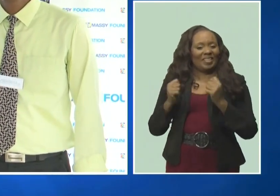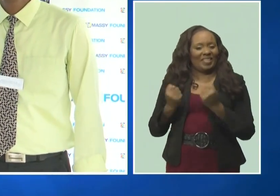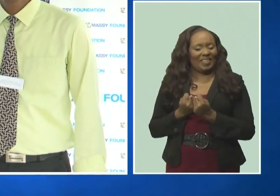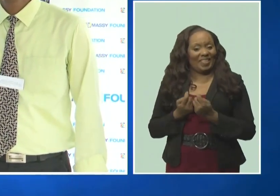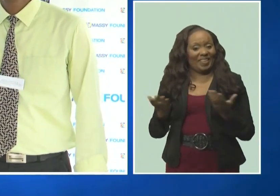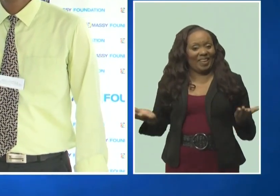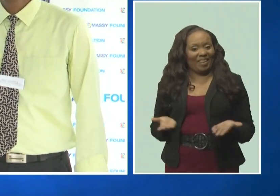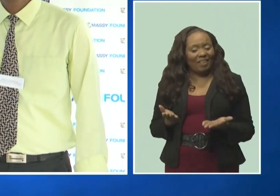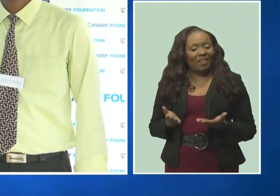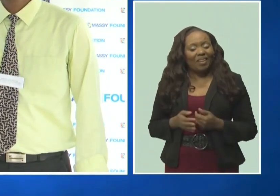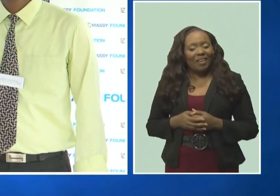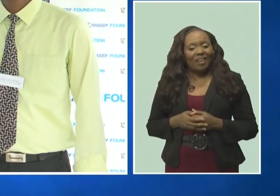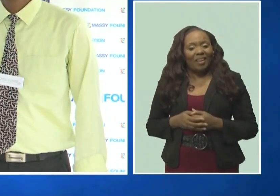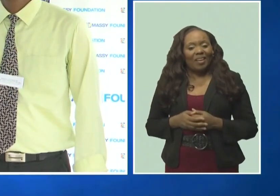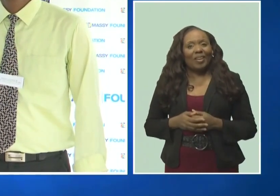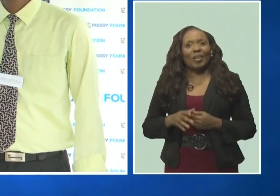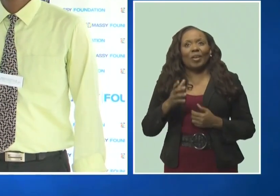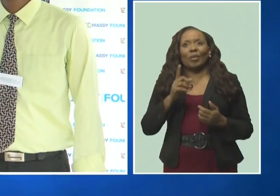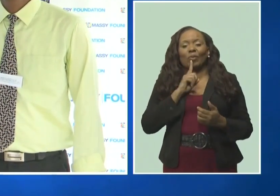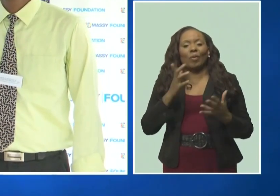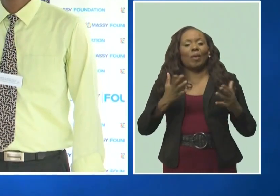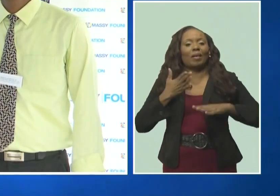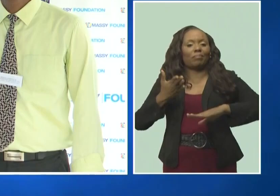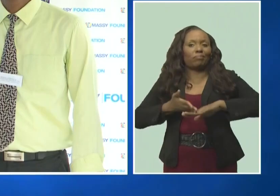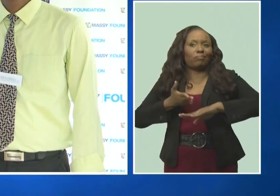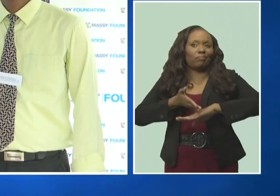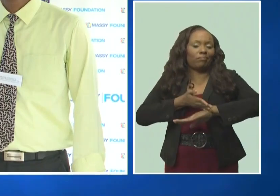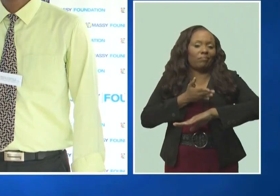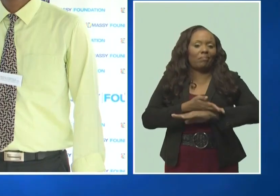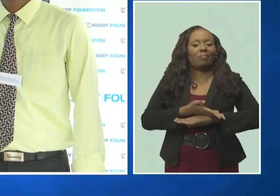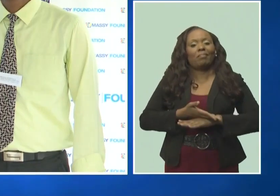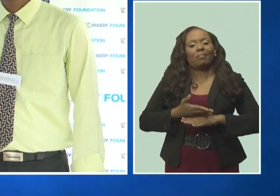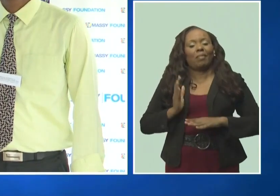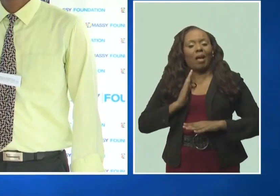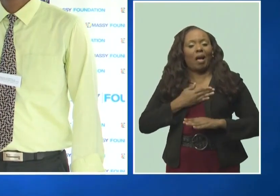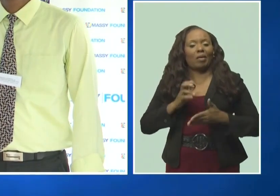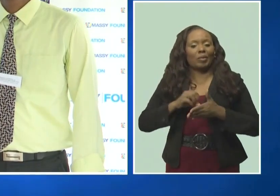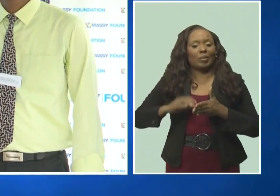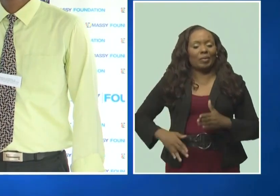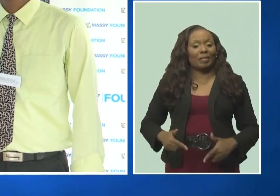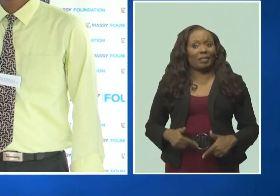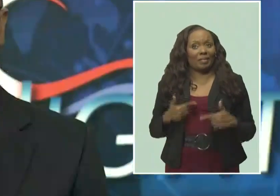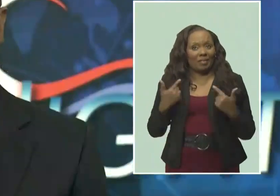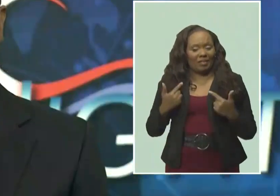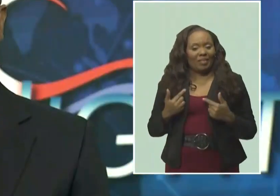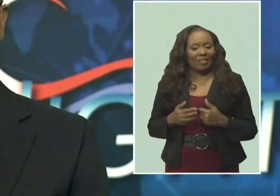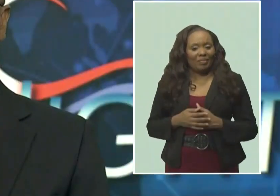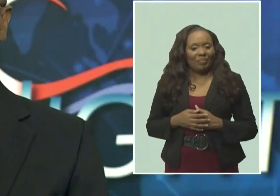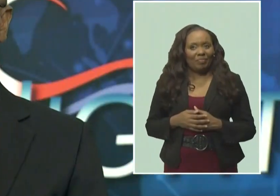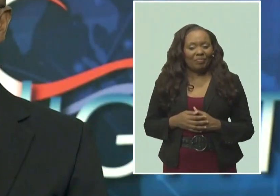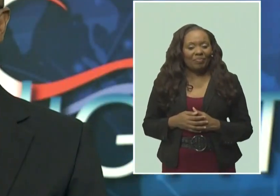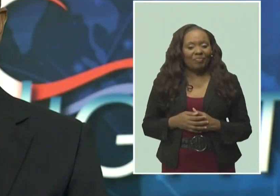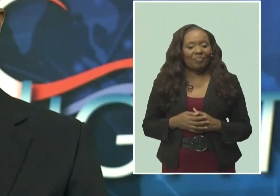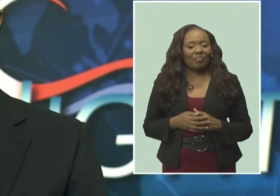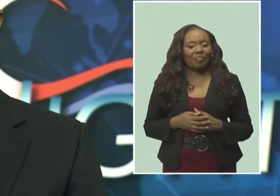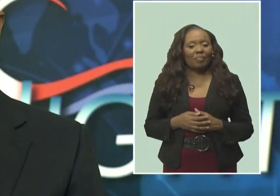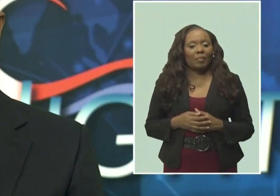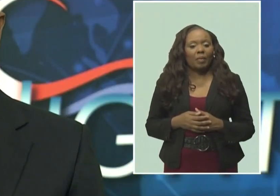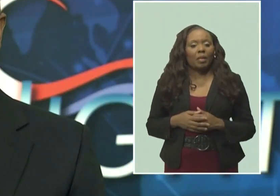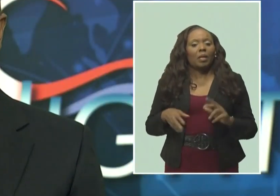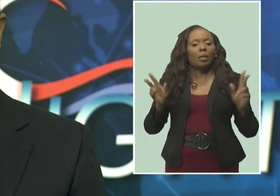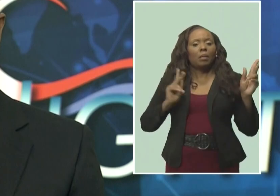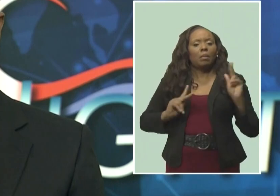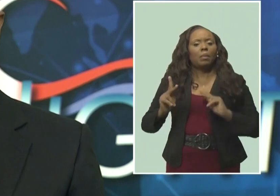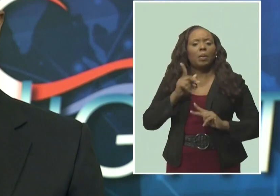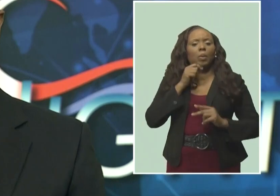School as we seek to enhance the lives of our students here at Ann Hill. Supporters of Palestine